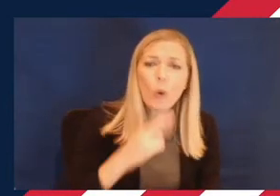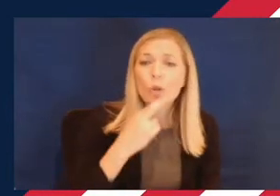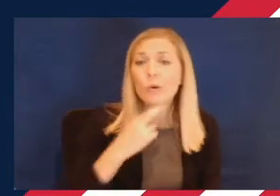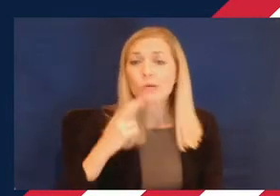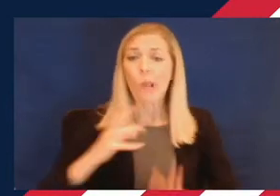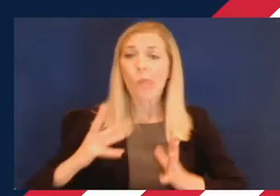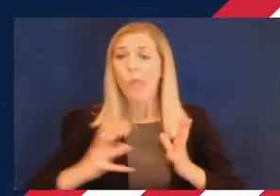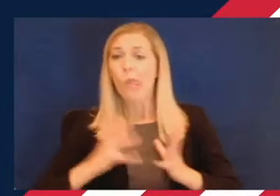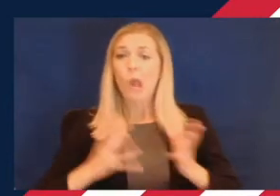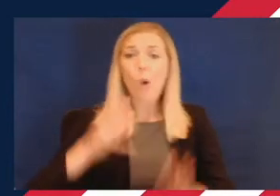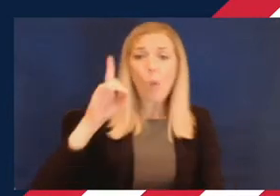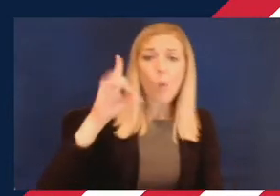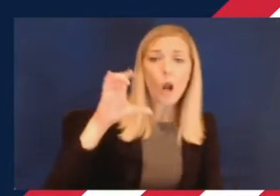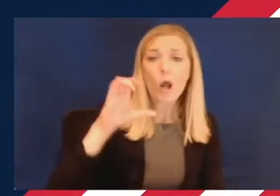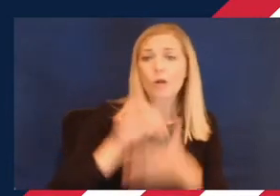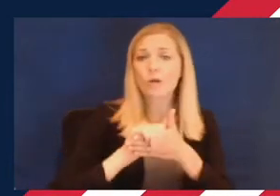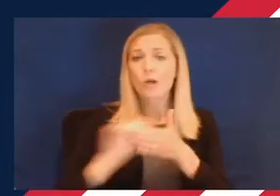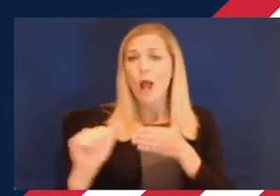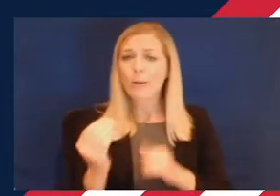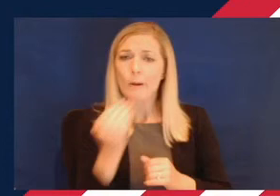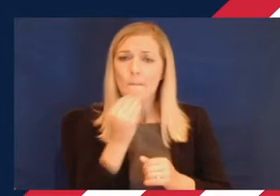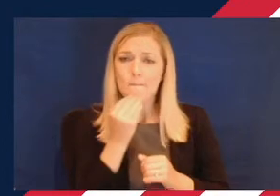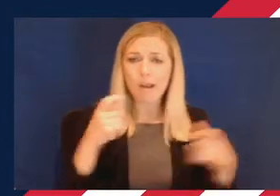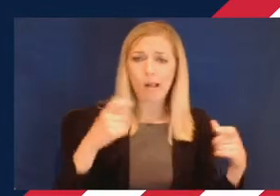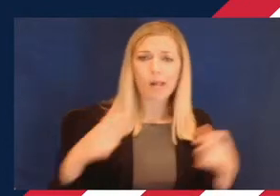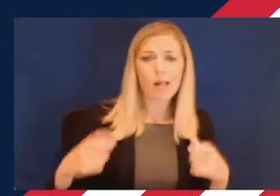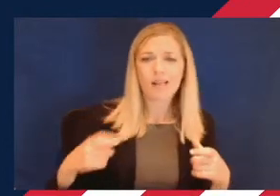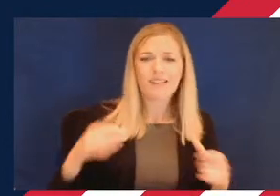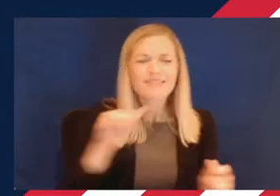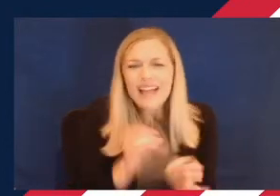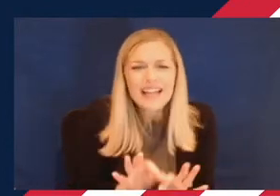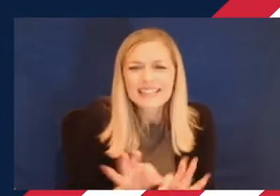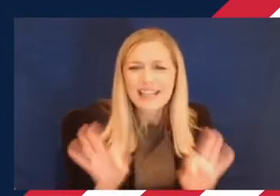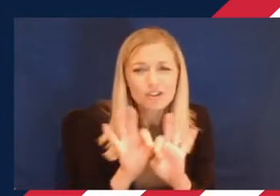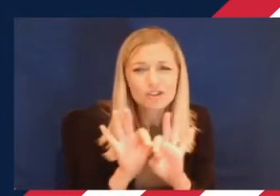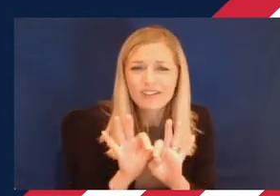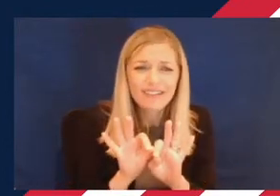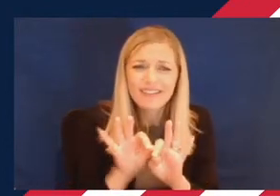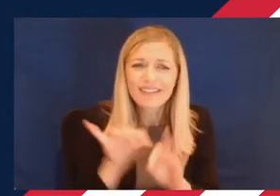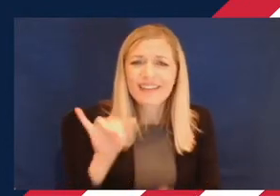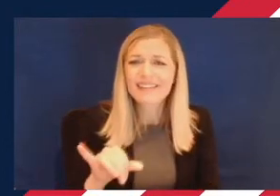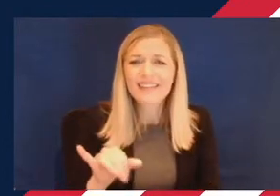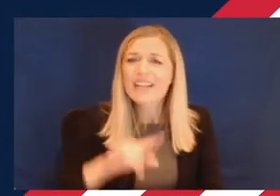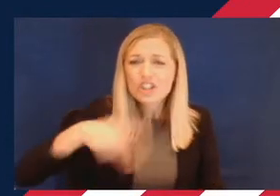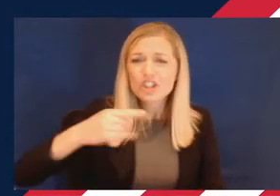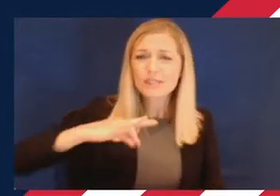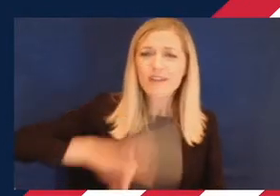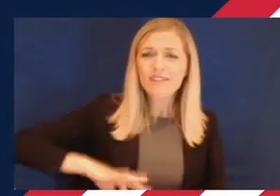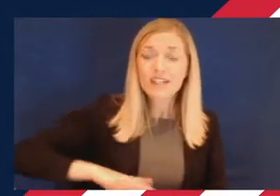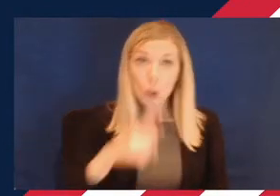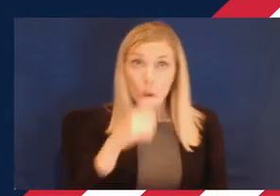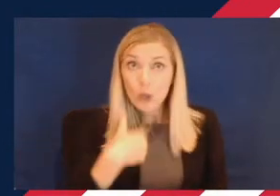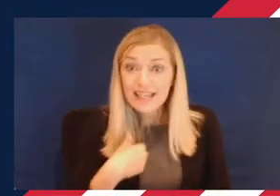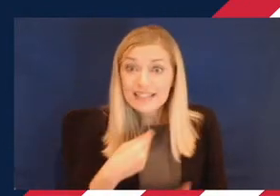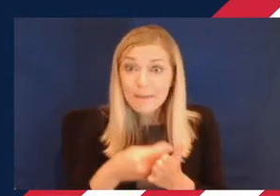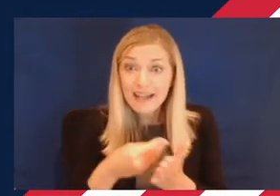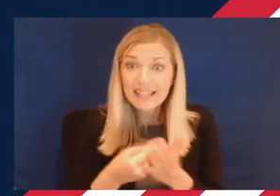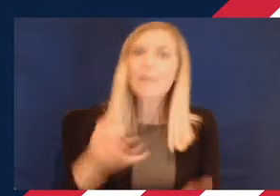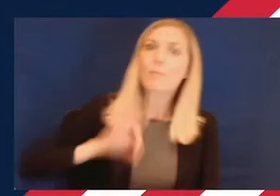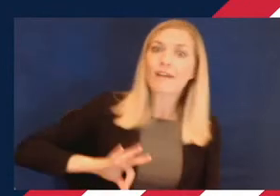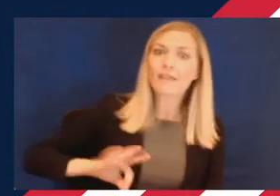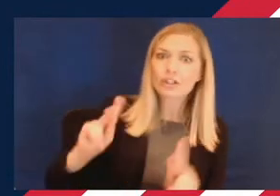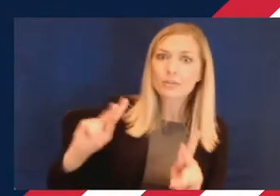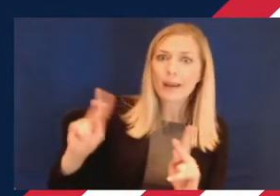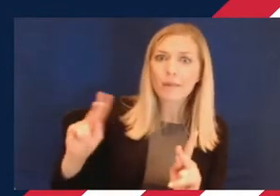of our economy. It's not. That's just privilege. And who got the money? The privilege. A little guy like